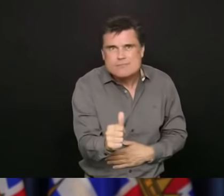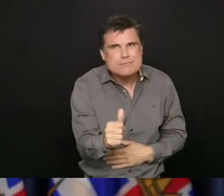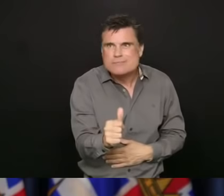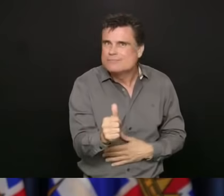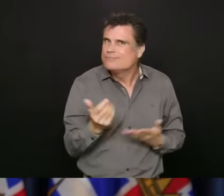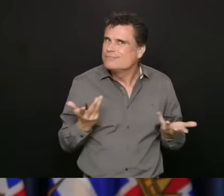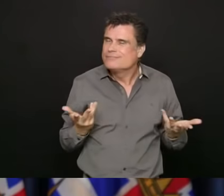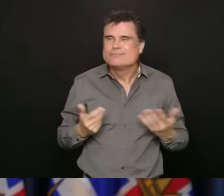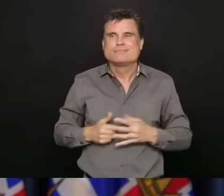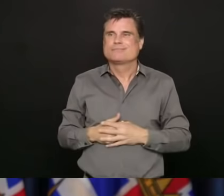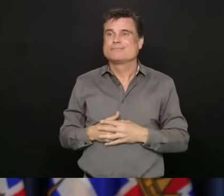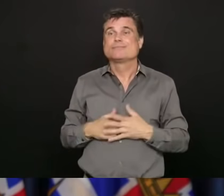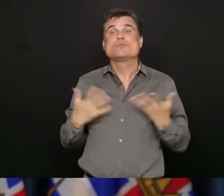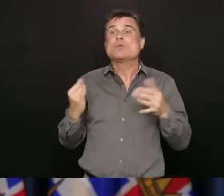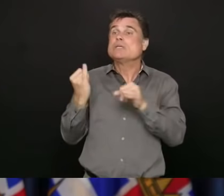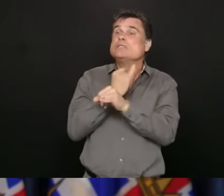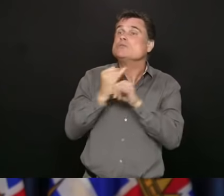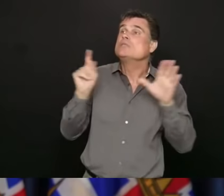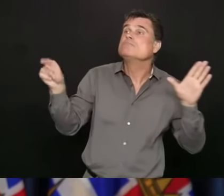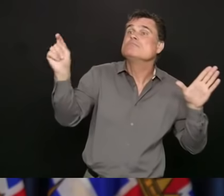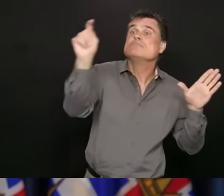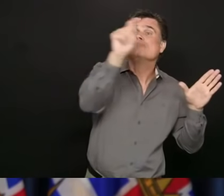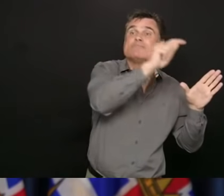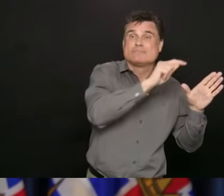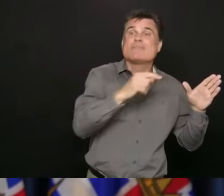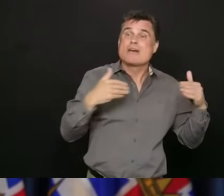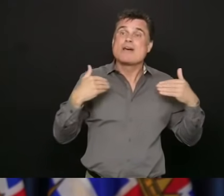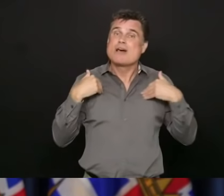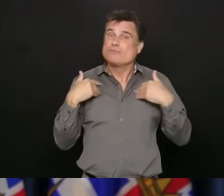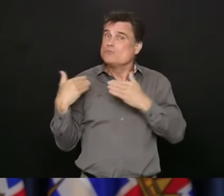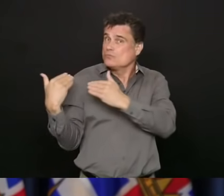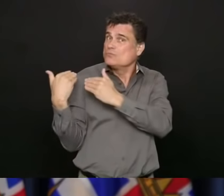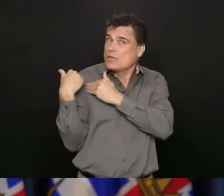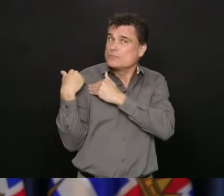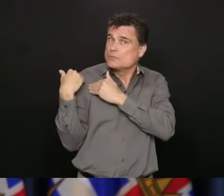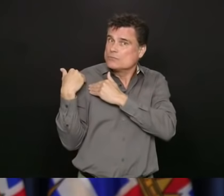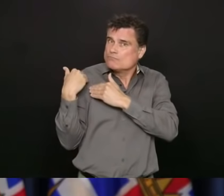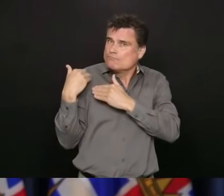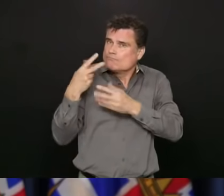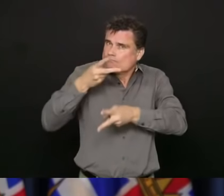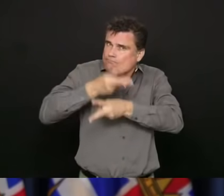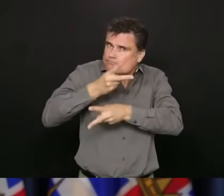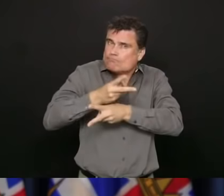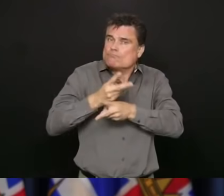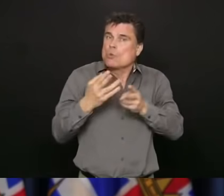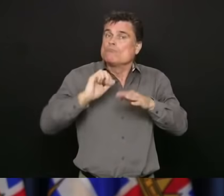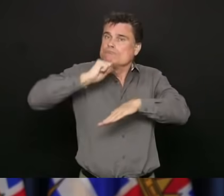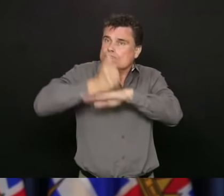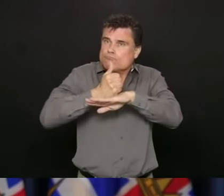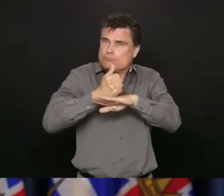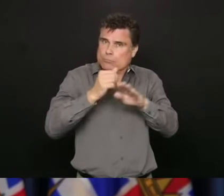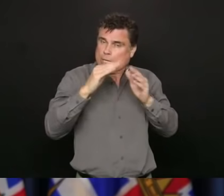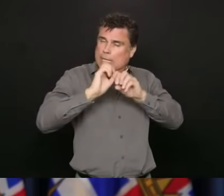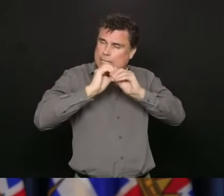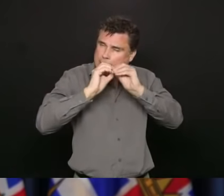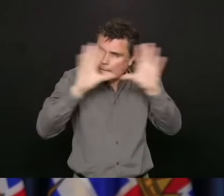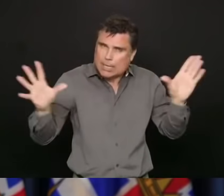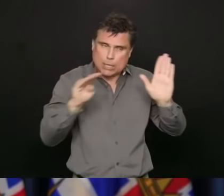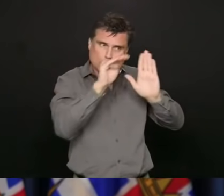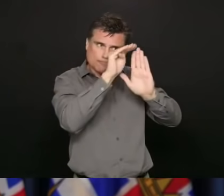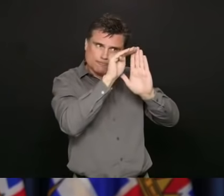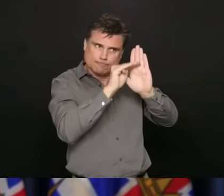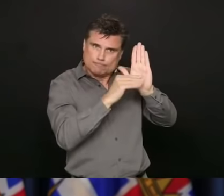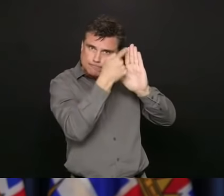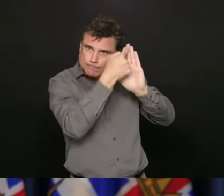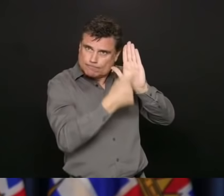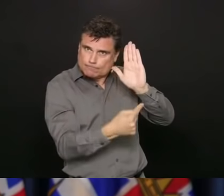Employment standards, broadly speaking, are a solution to that, but we need to make sure that we're not putting further burdens on companies and businesses